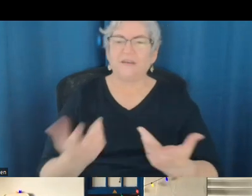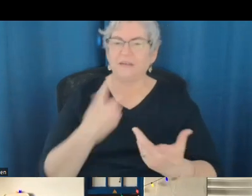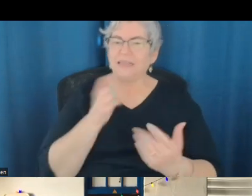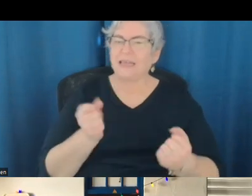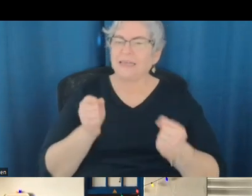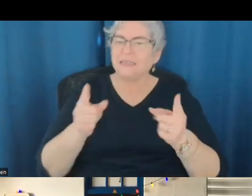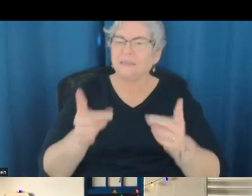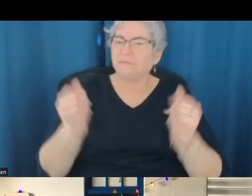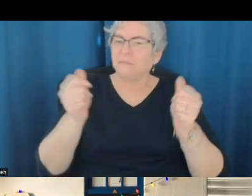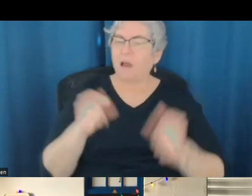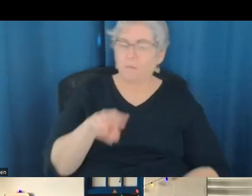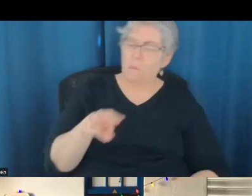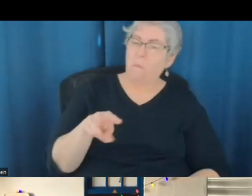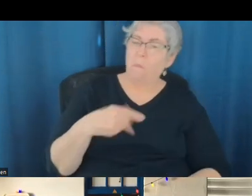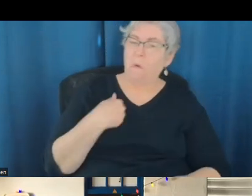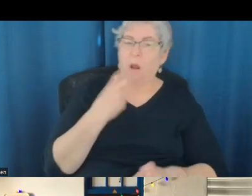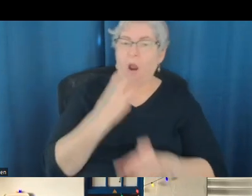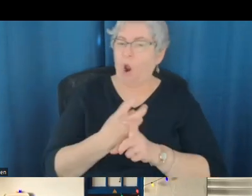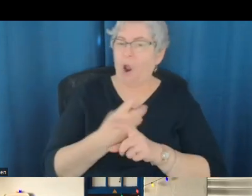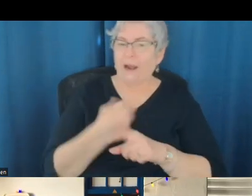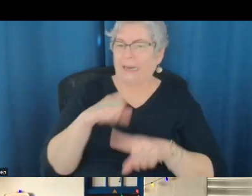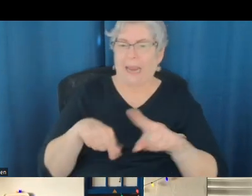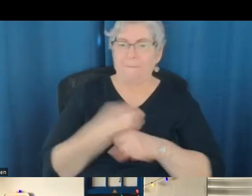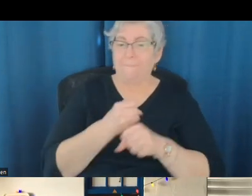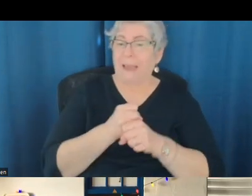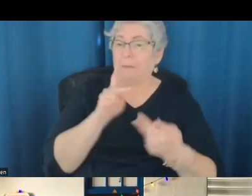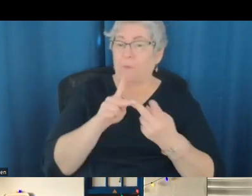and whimsy that can be difficult to perfect in a planned space.